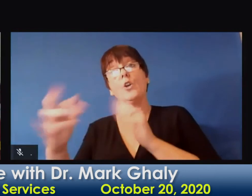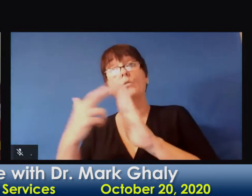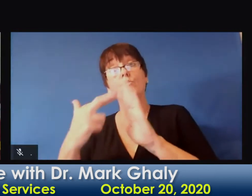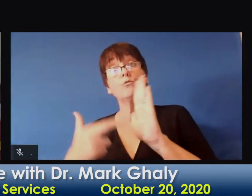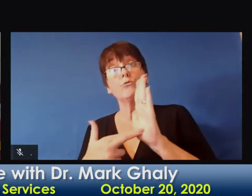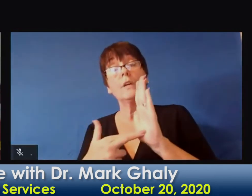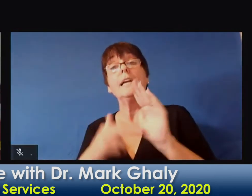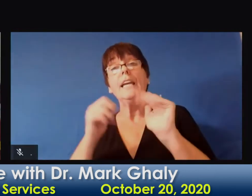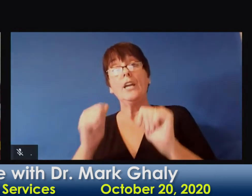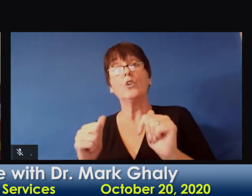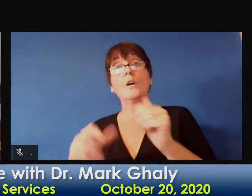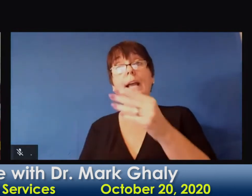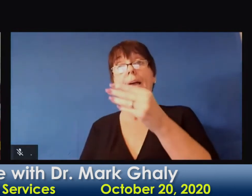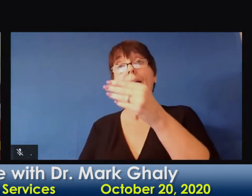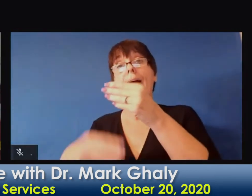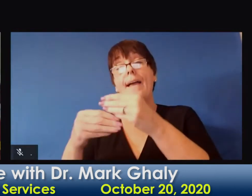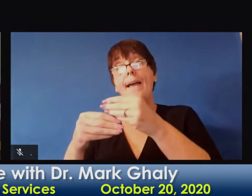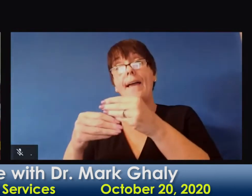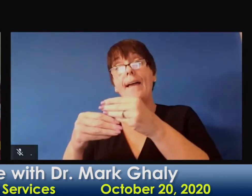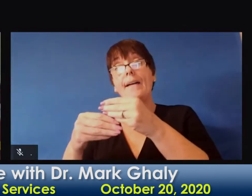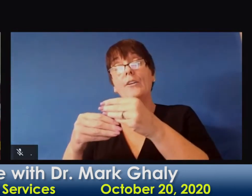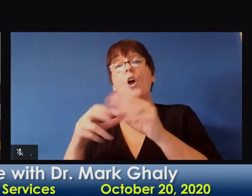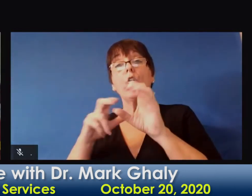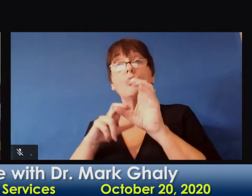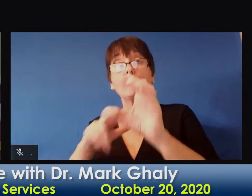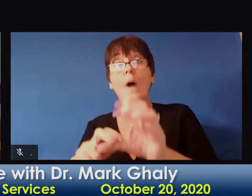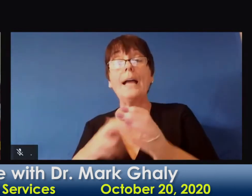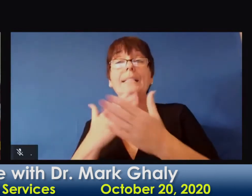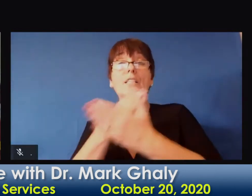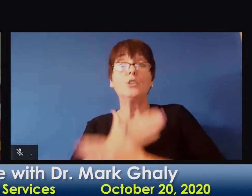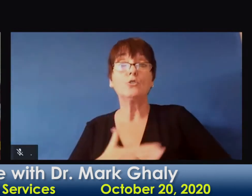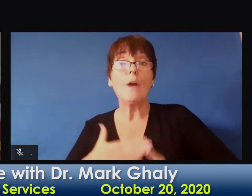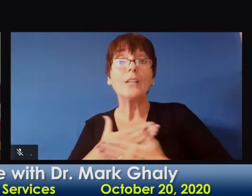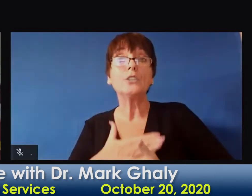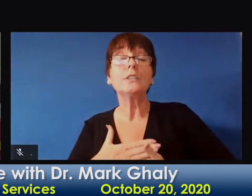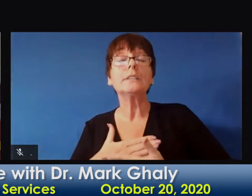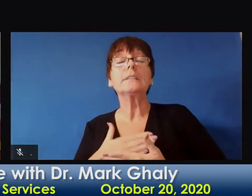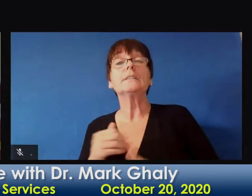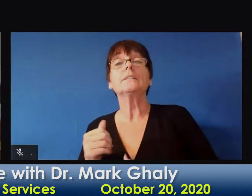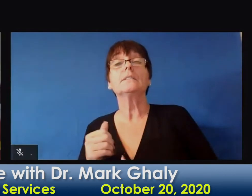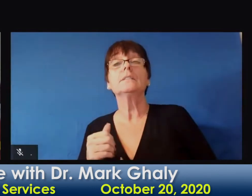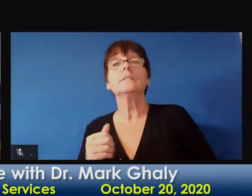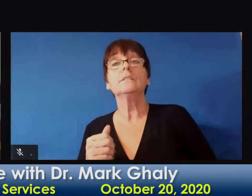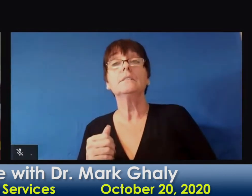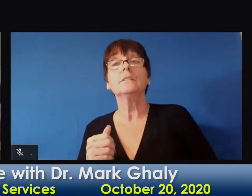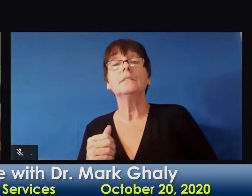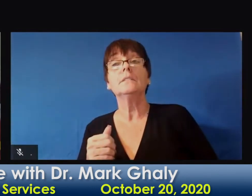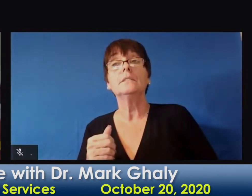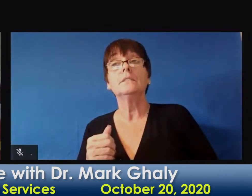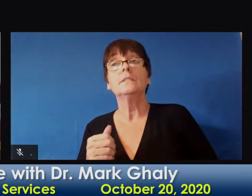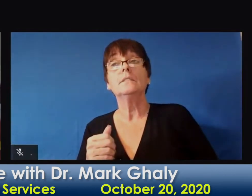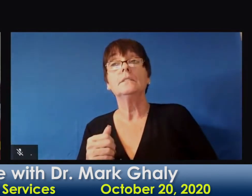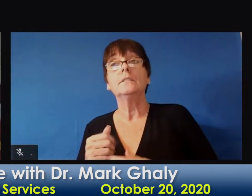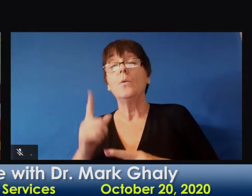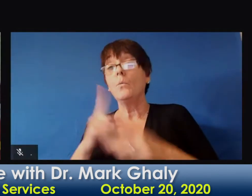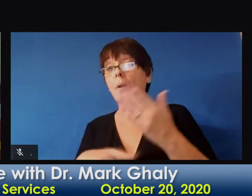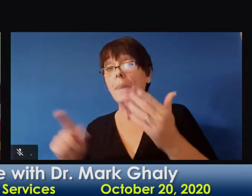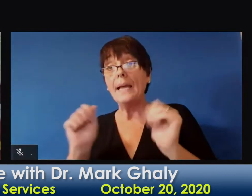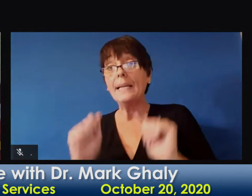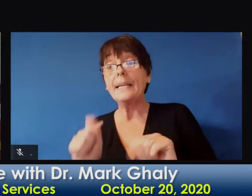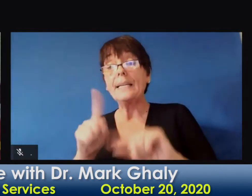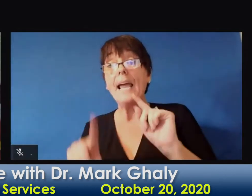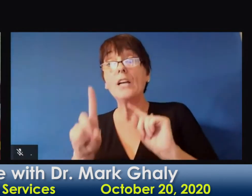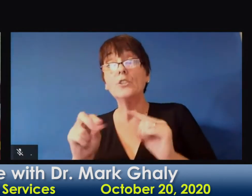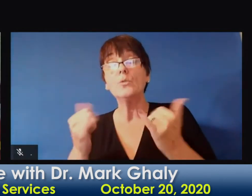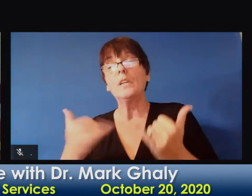it could add rides and attractions, or rides to the lineup, which they can't do now. Is that the main difference? So